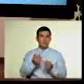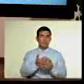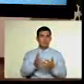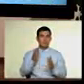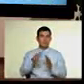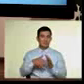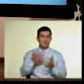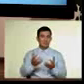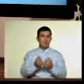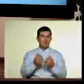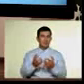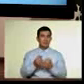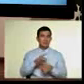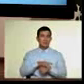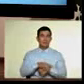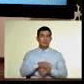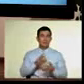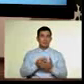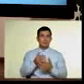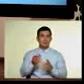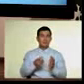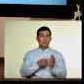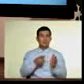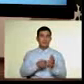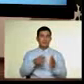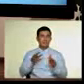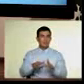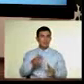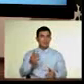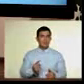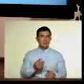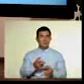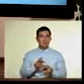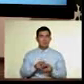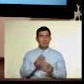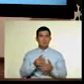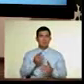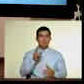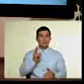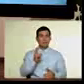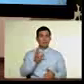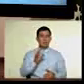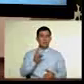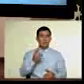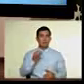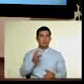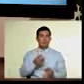olinsa, Toshkent viloyatidan Ohangaron konidan qo'ng'ir ko'mir qazib olinadi.